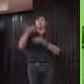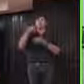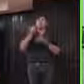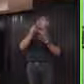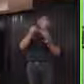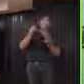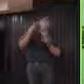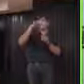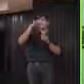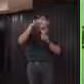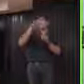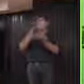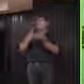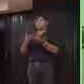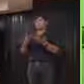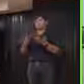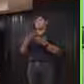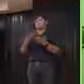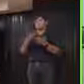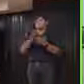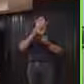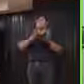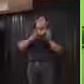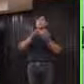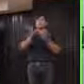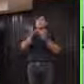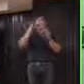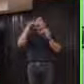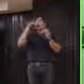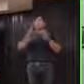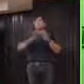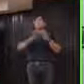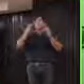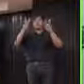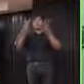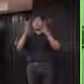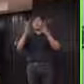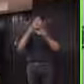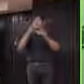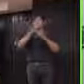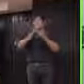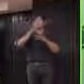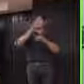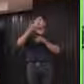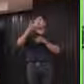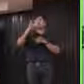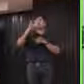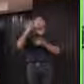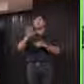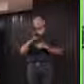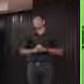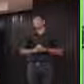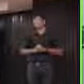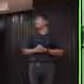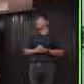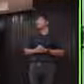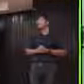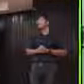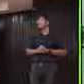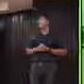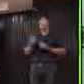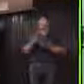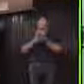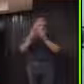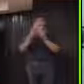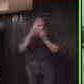especially for having made his pact with the quote-unquote devil in 1975. Yeah, that's right. Mr. Habibullah,